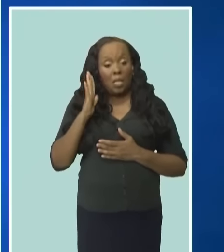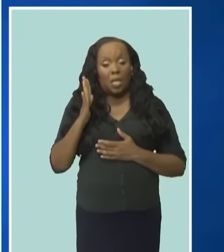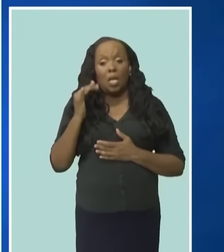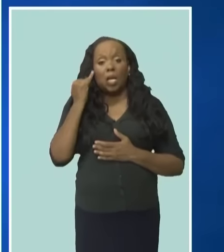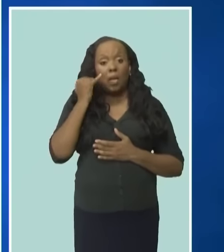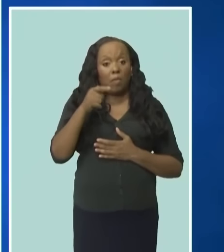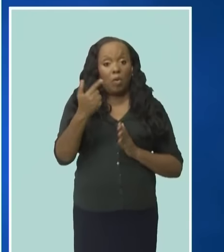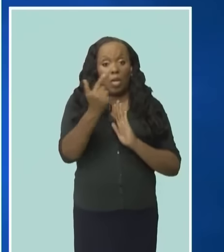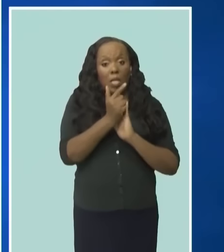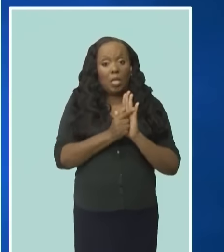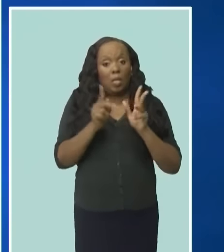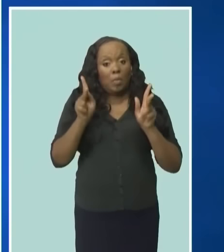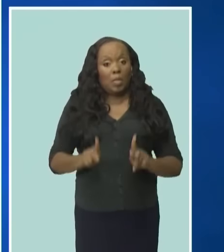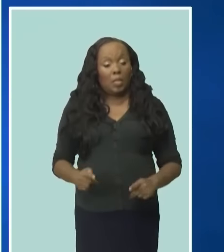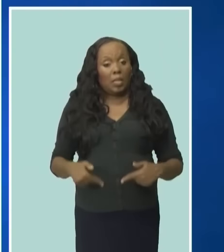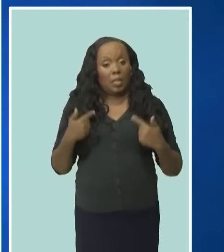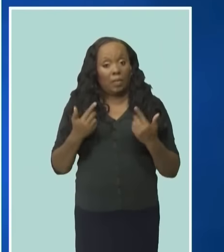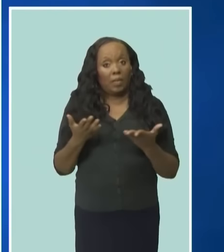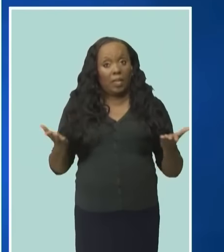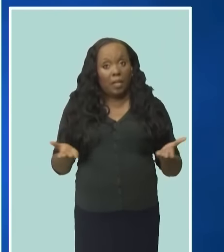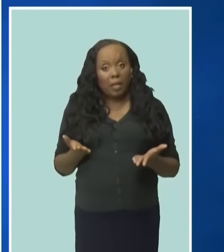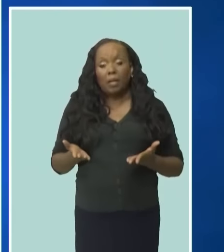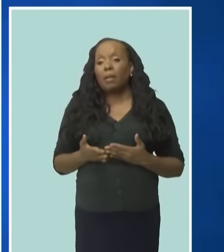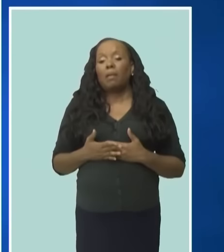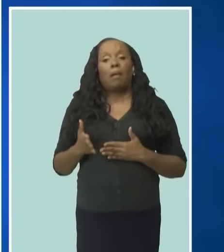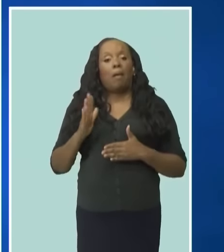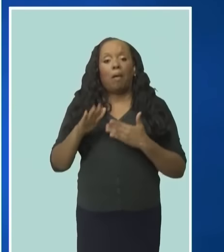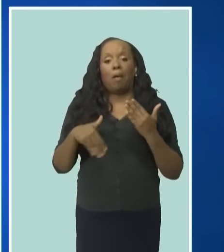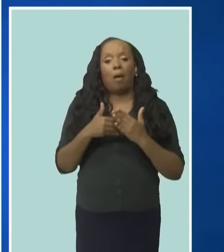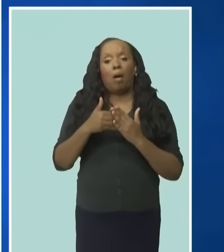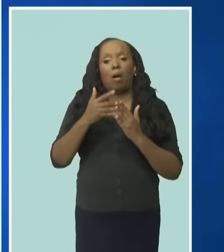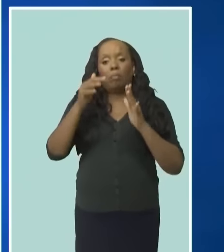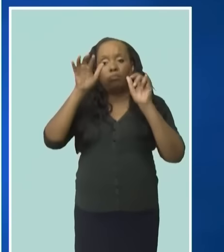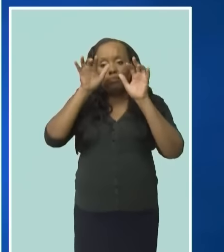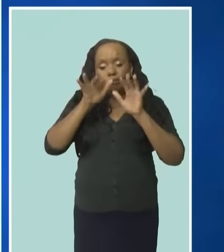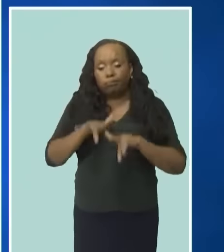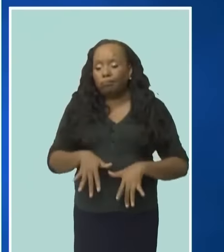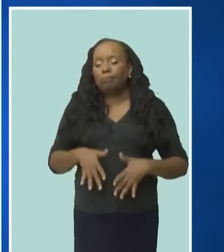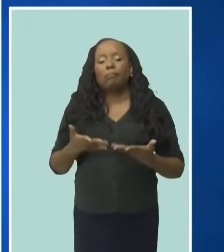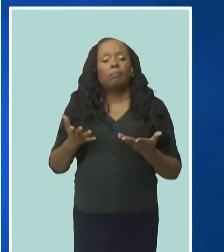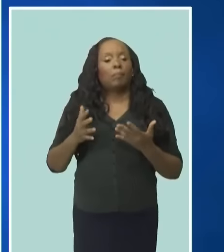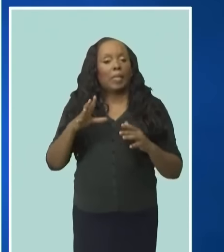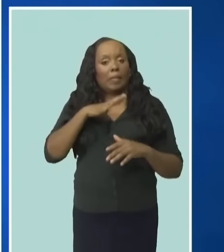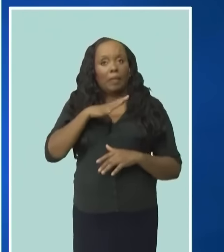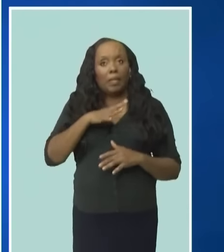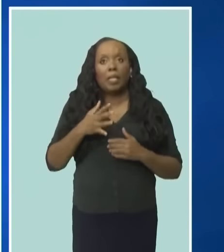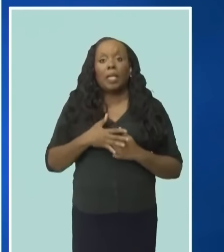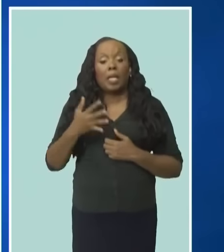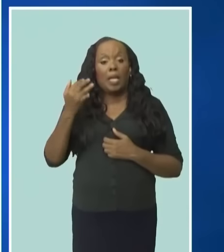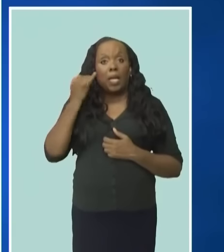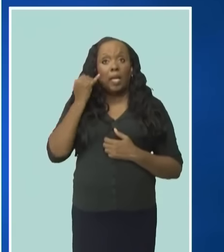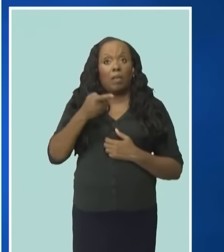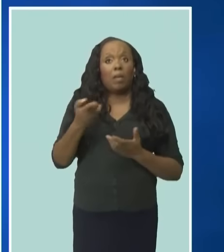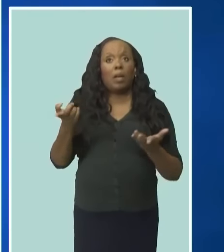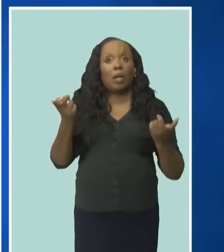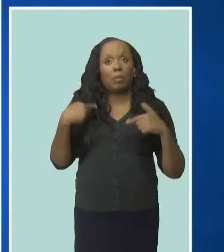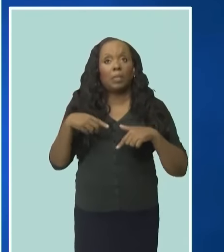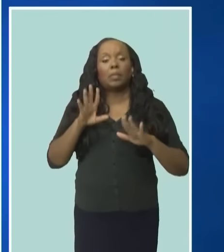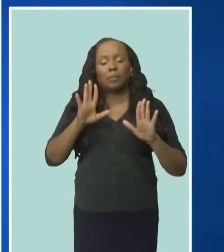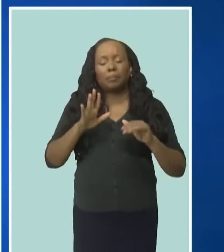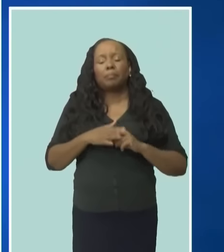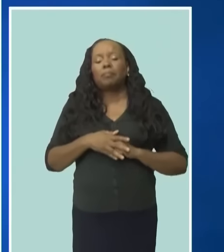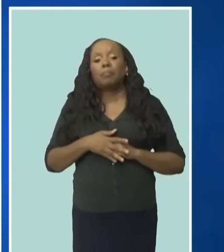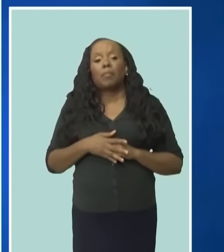long as you have done that, you would meet the qualification in terms of being a non-national. And when you're coming, this is how it's done, Admiral.